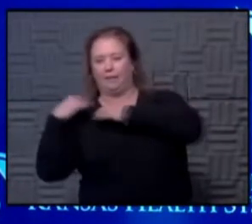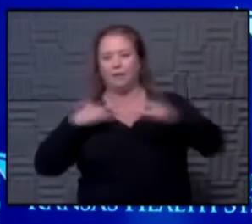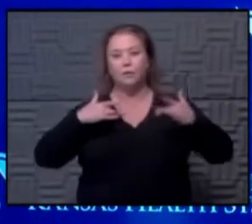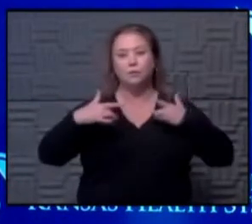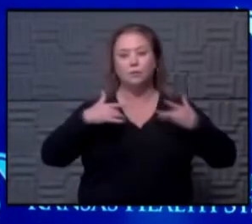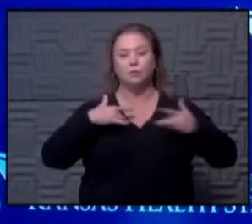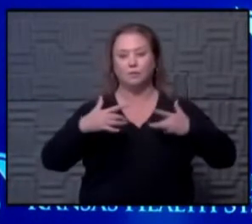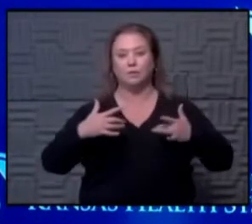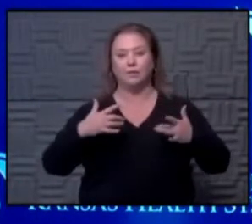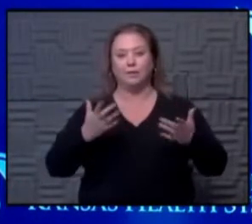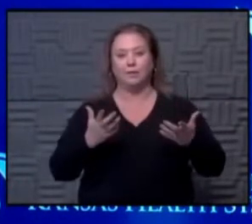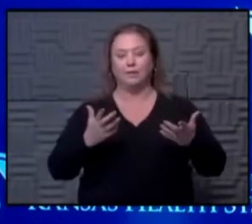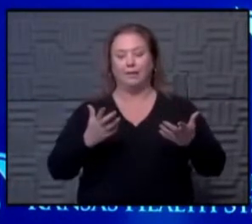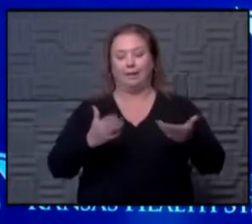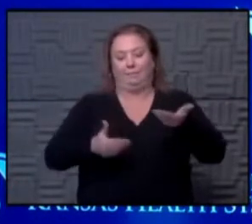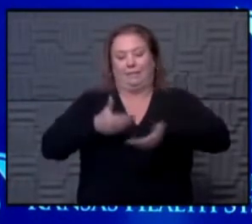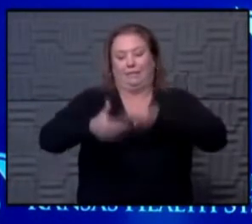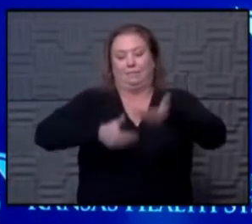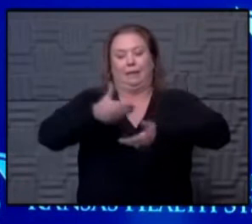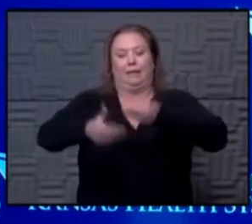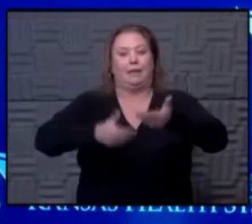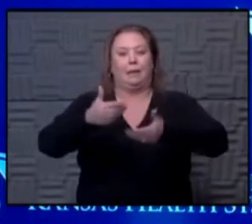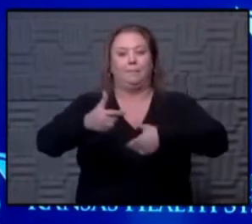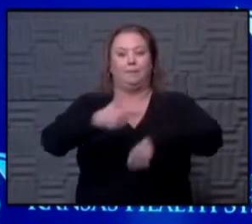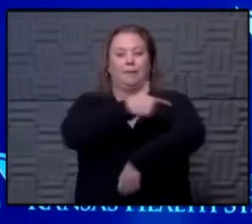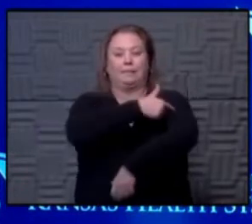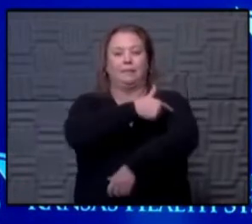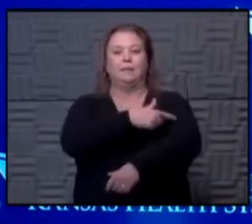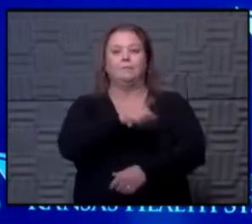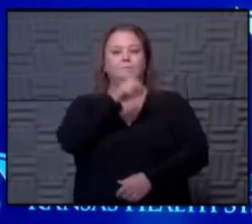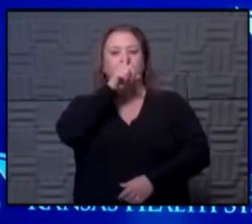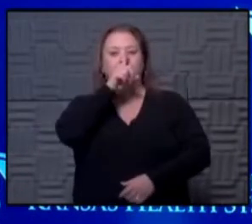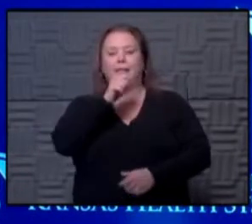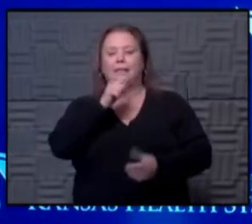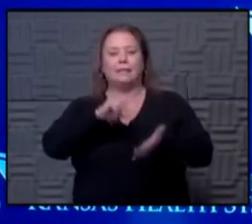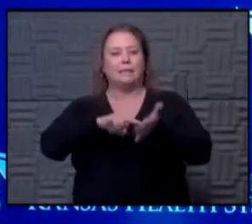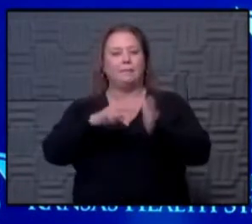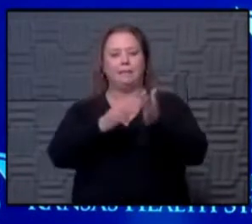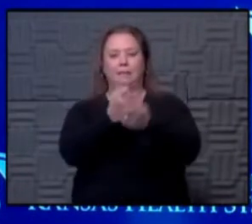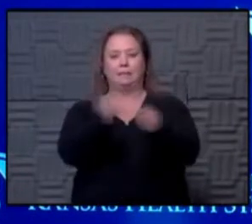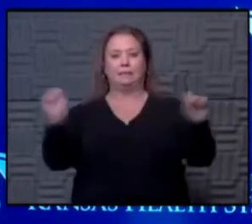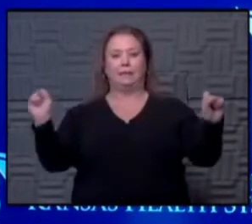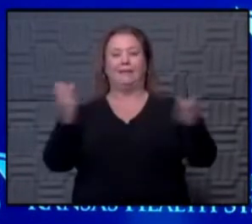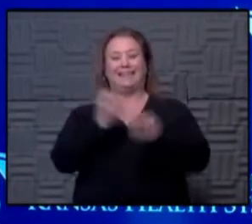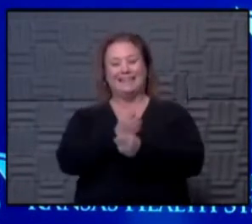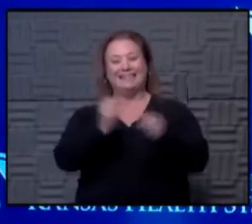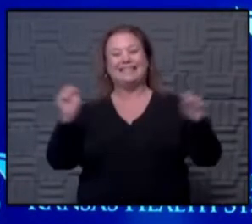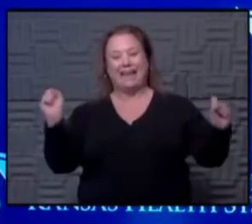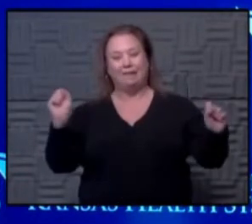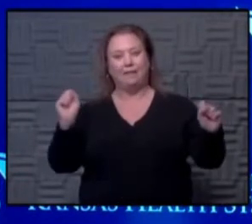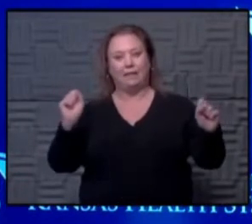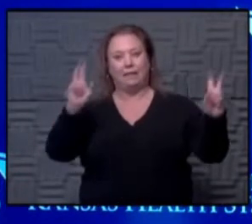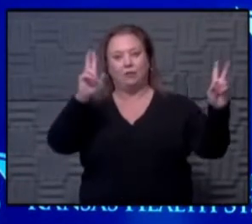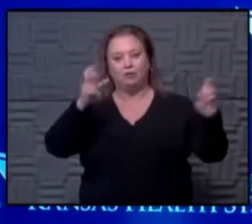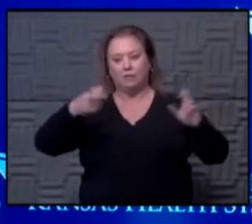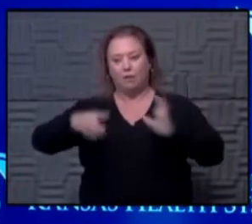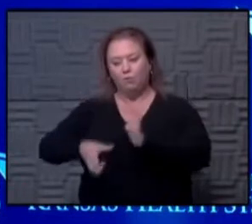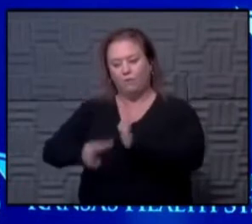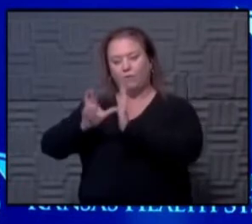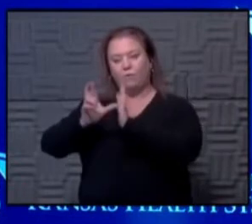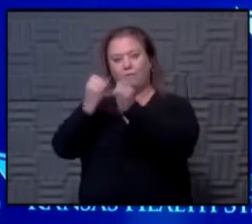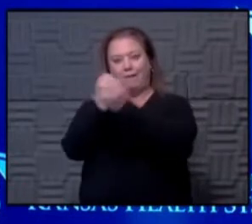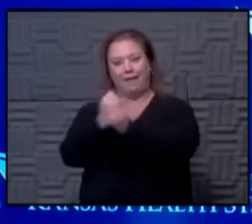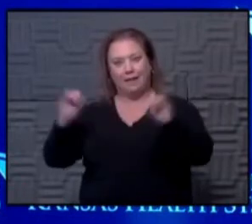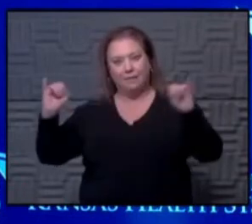would do to driving a timeline. That doesn't mean, though, that these are unsafe, as we just talked about. The safety profiles and those things that are reviewed by